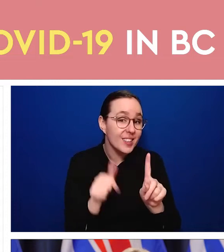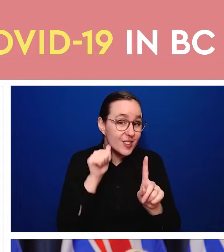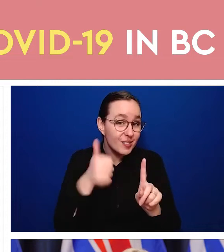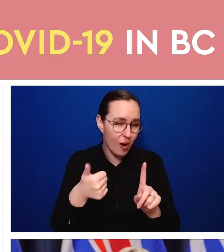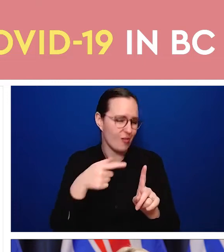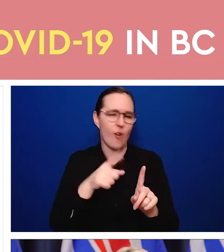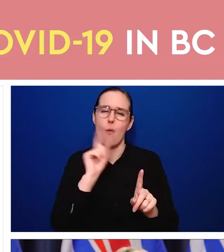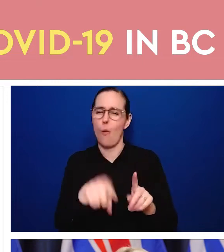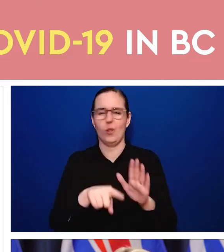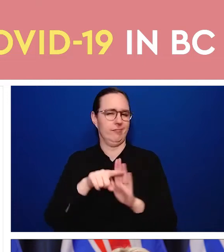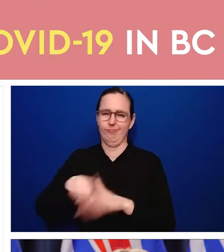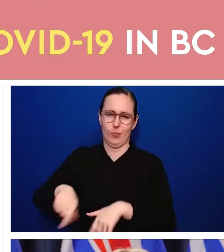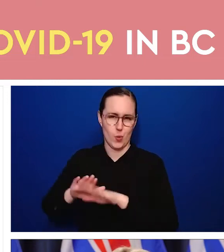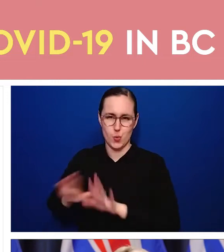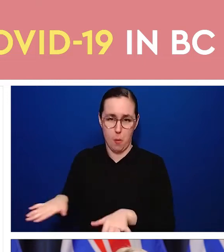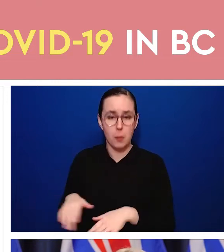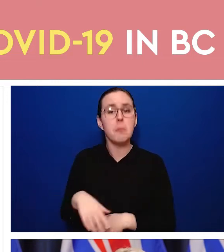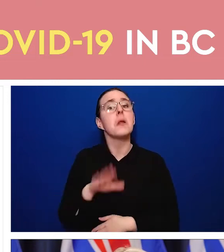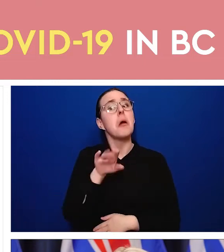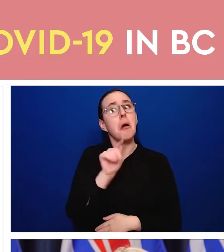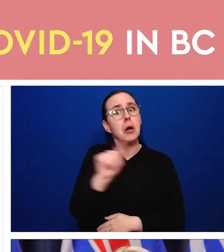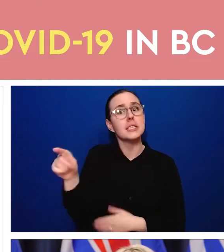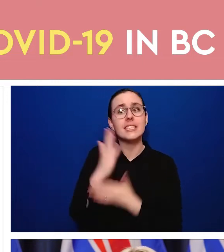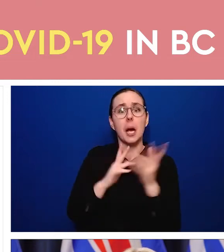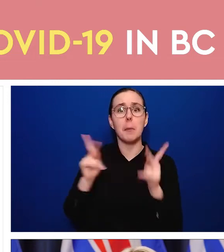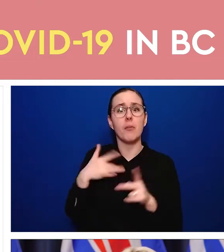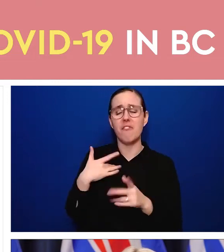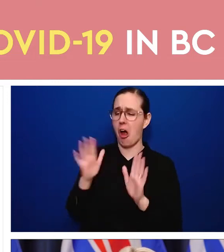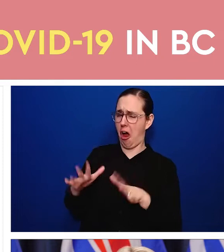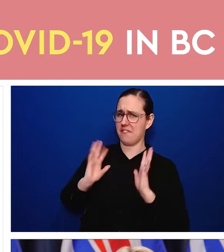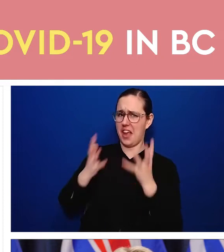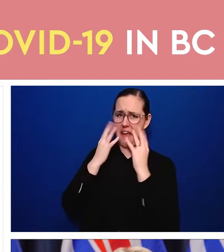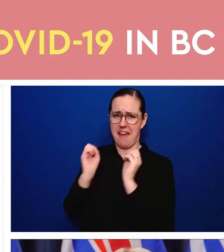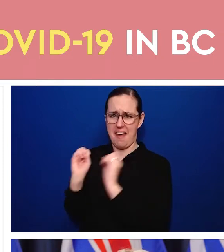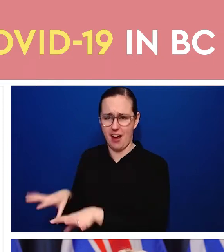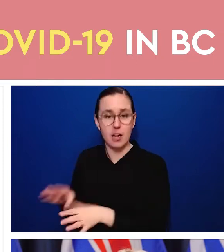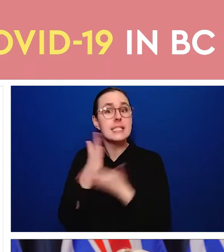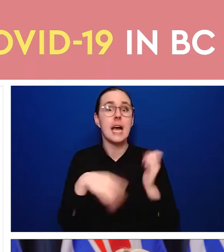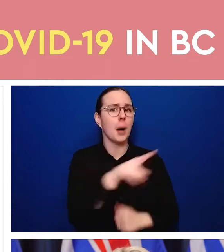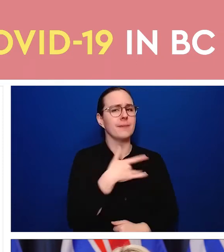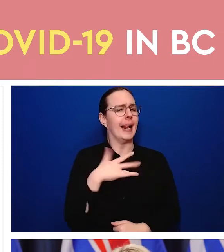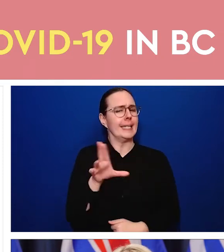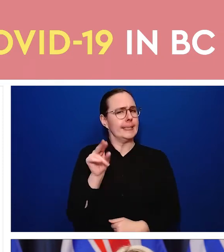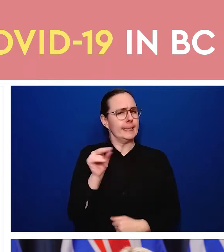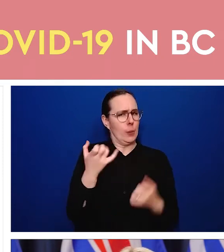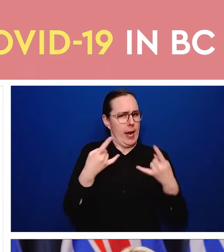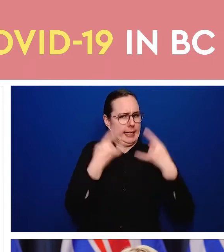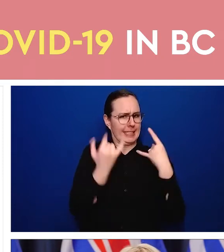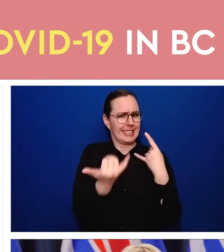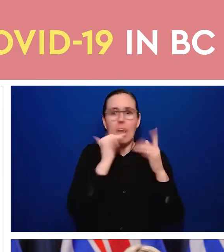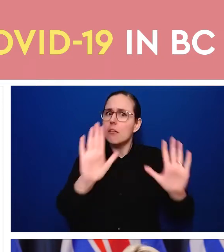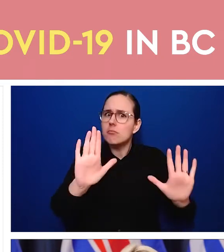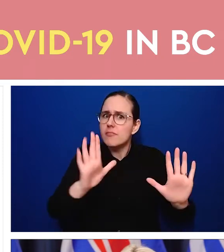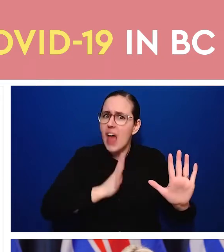and continue to use masks personally or in their business. And that's okay. We need to support that. We need to recognize